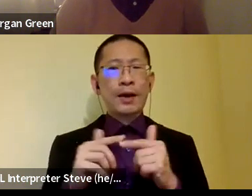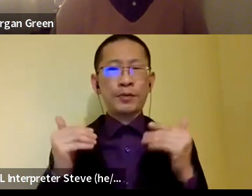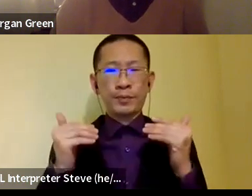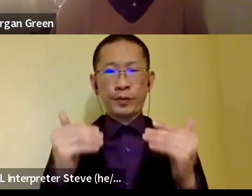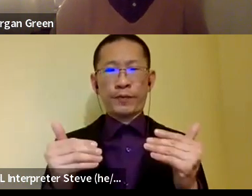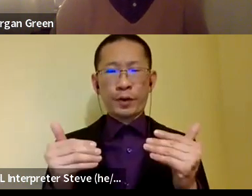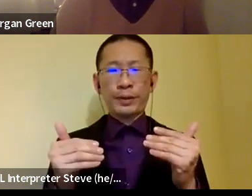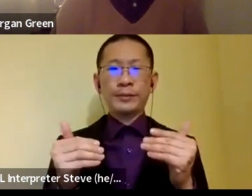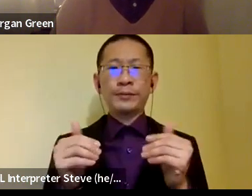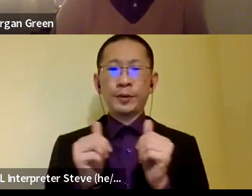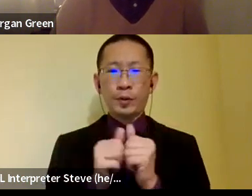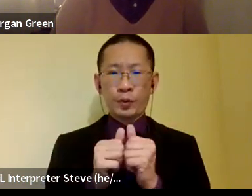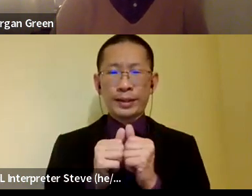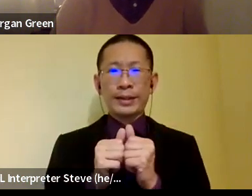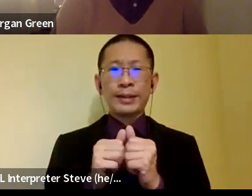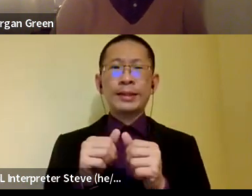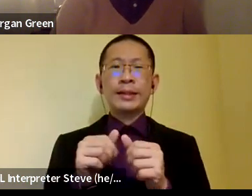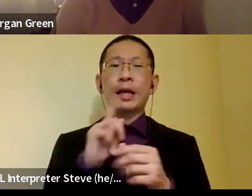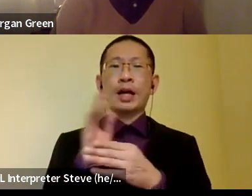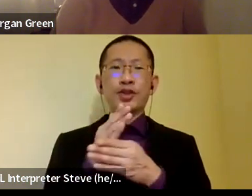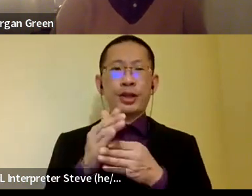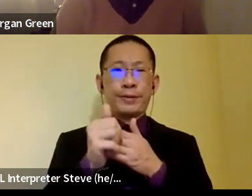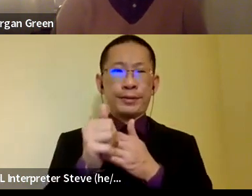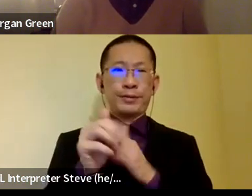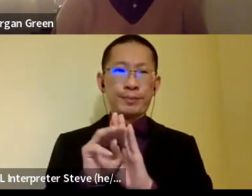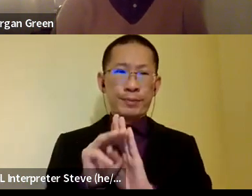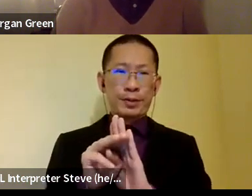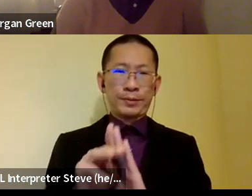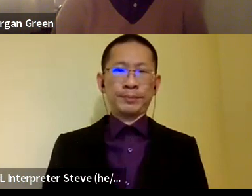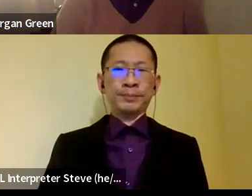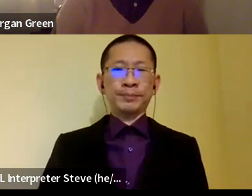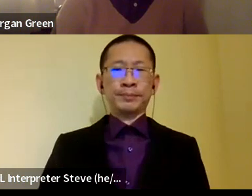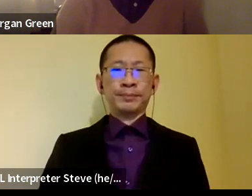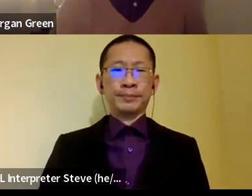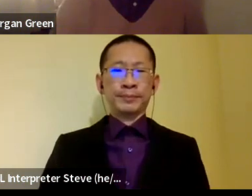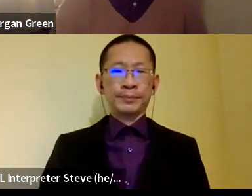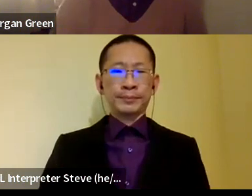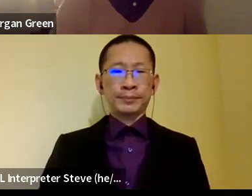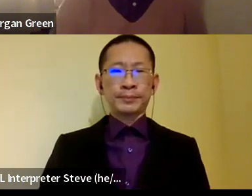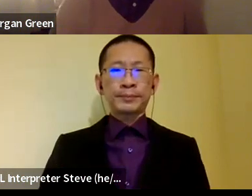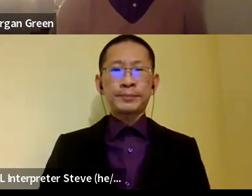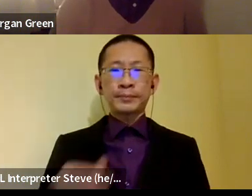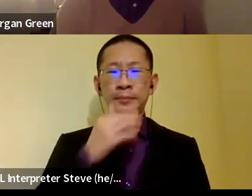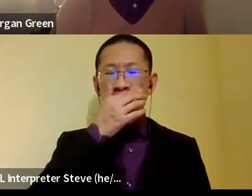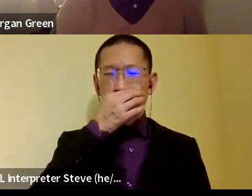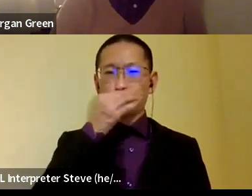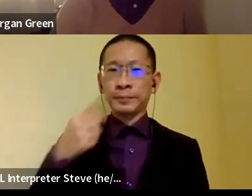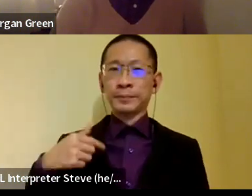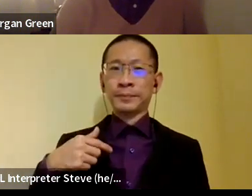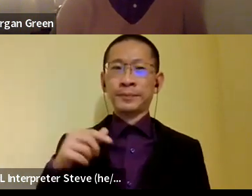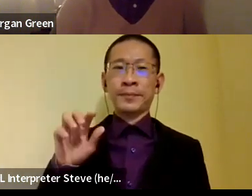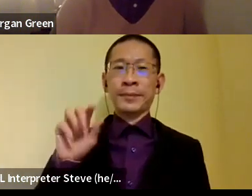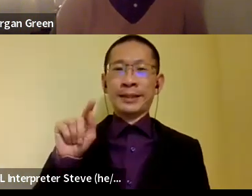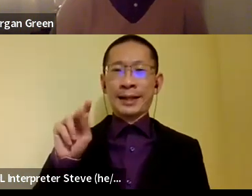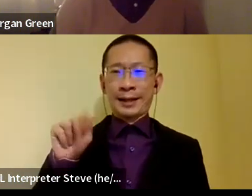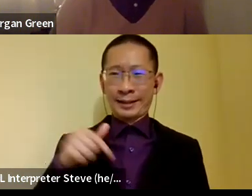in a shared leadership model. I love hearing how everyone here is sort of in an experiment.